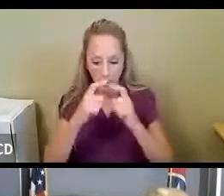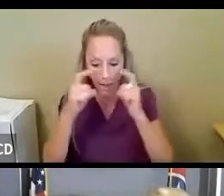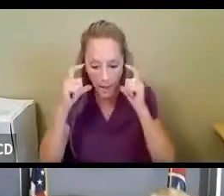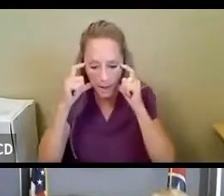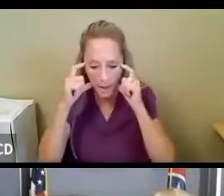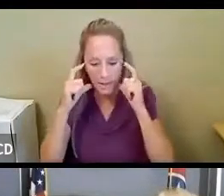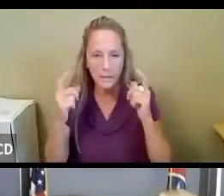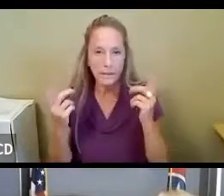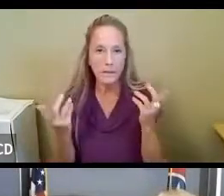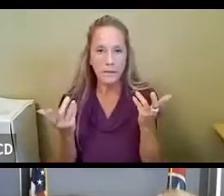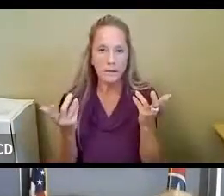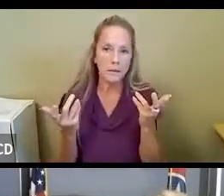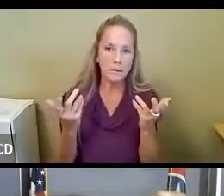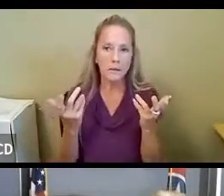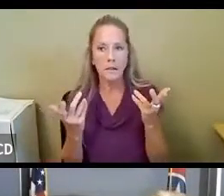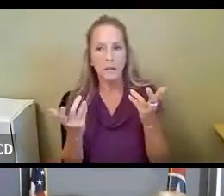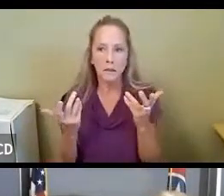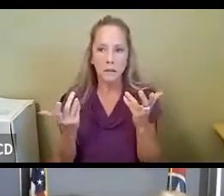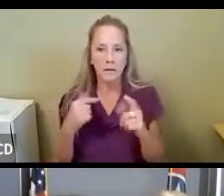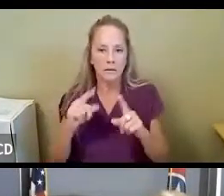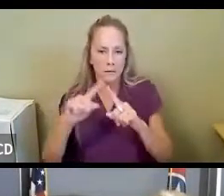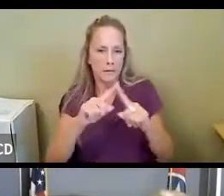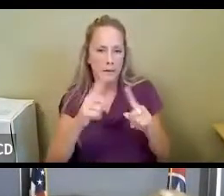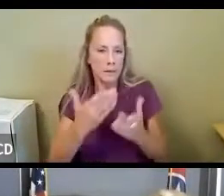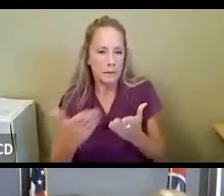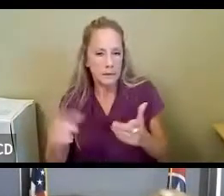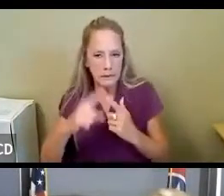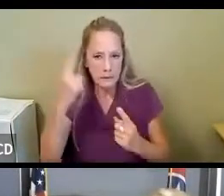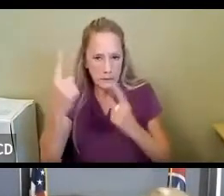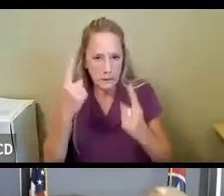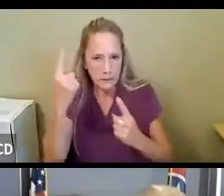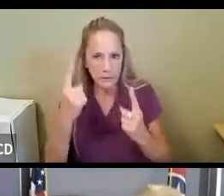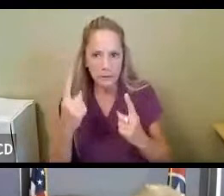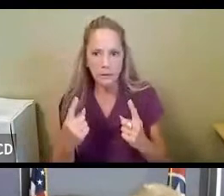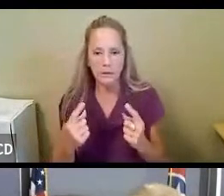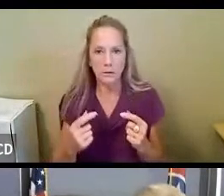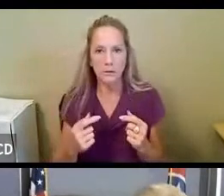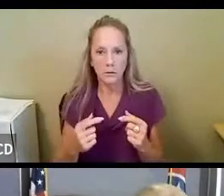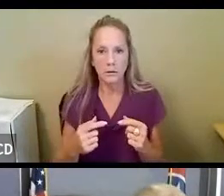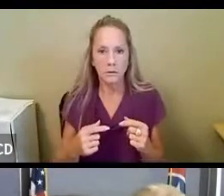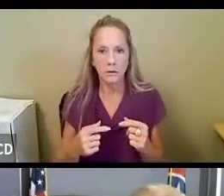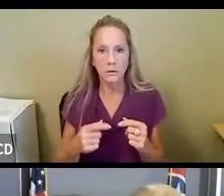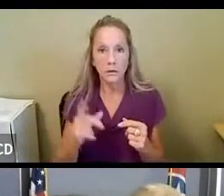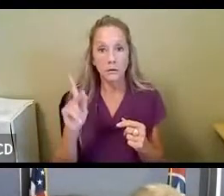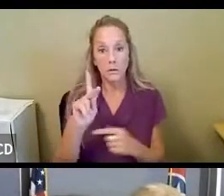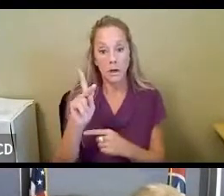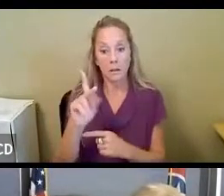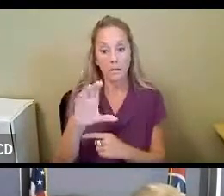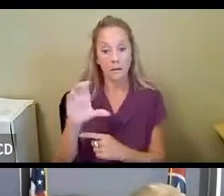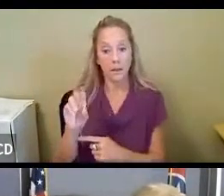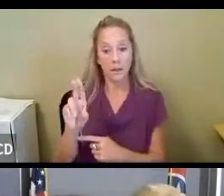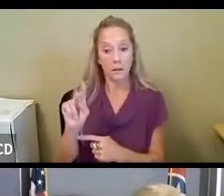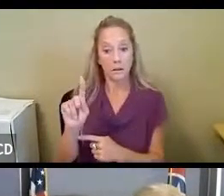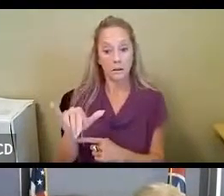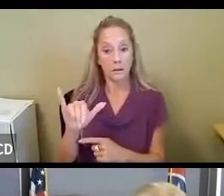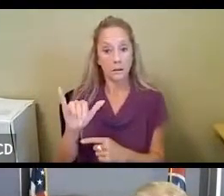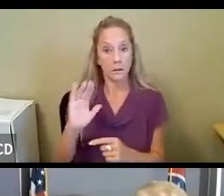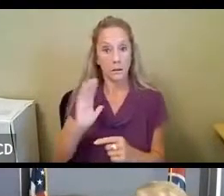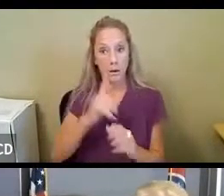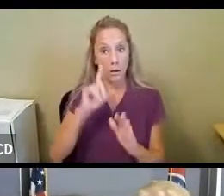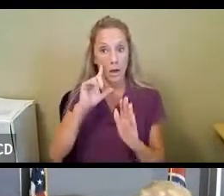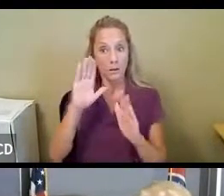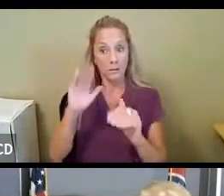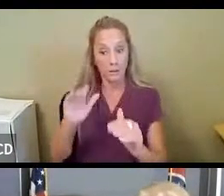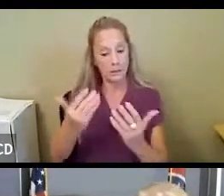going to be important that, assuming which I think we still will, that Knox County's expectations are clear to our